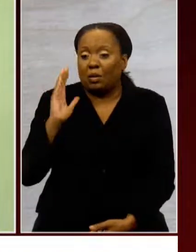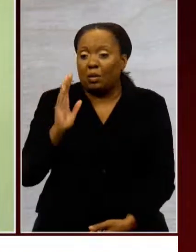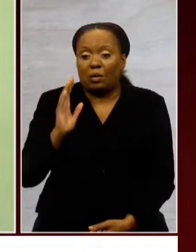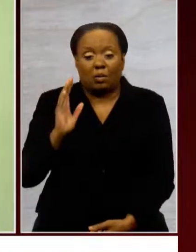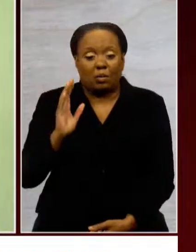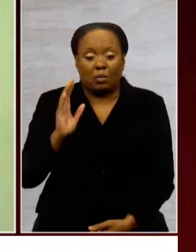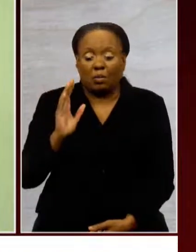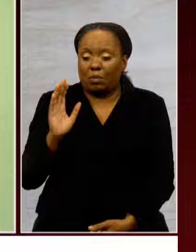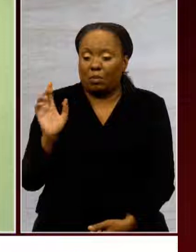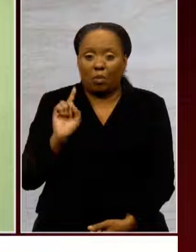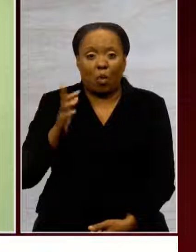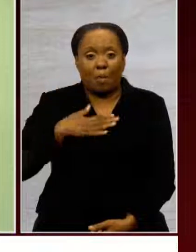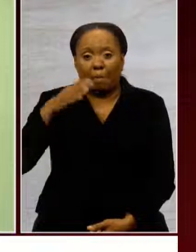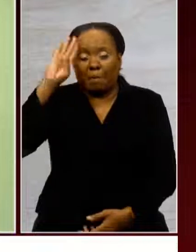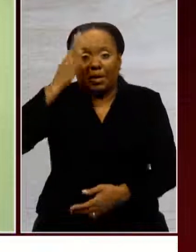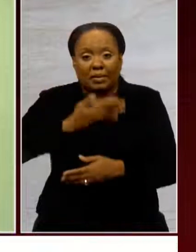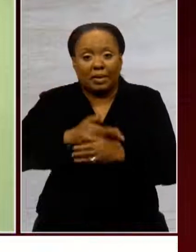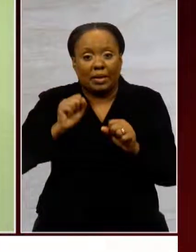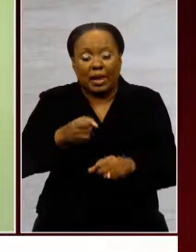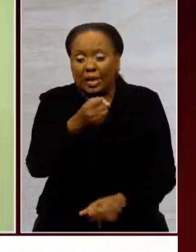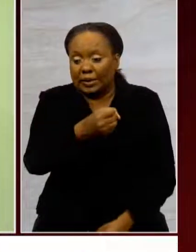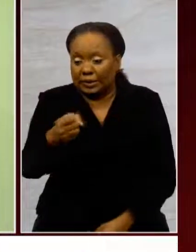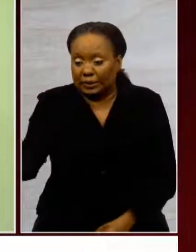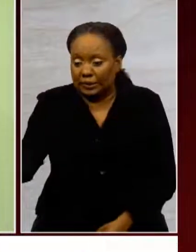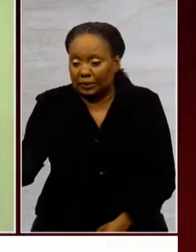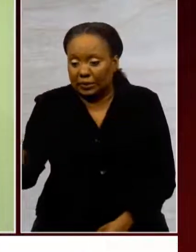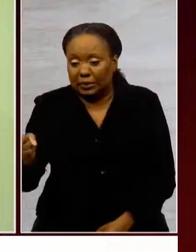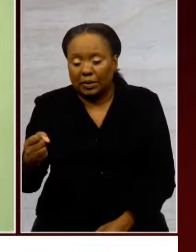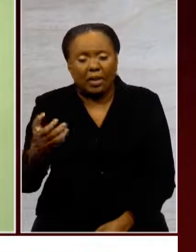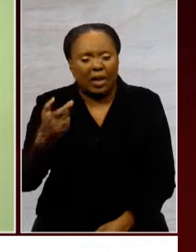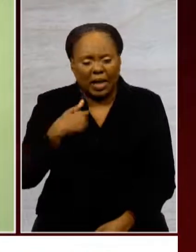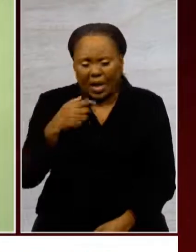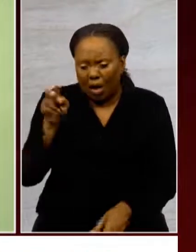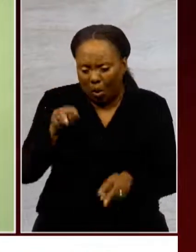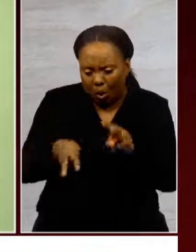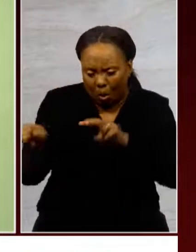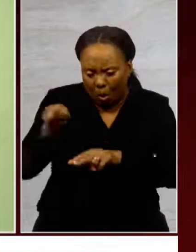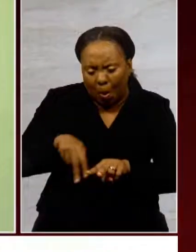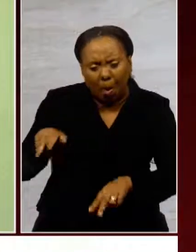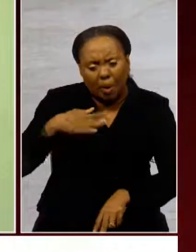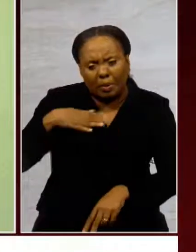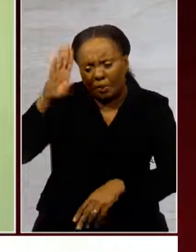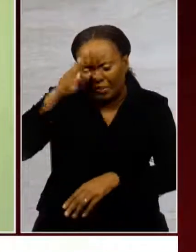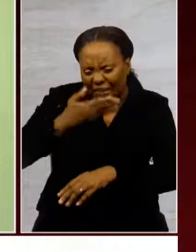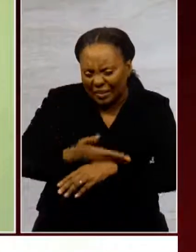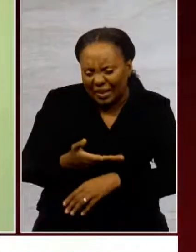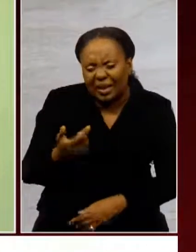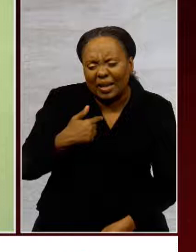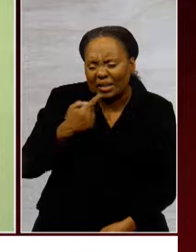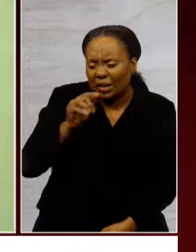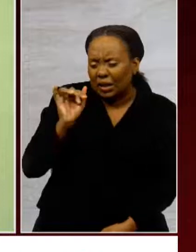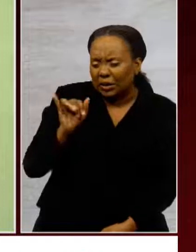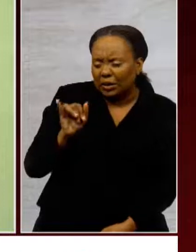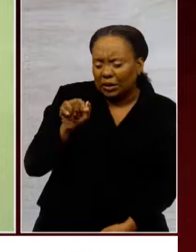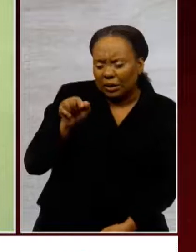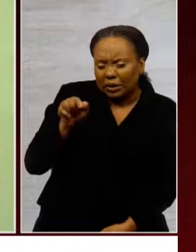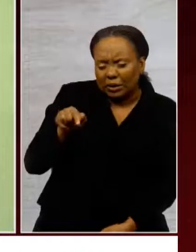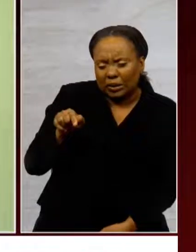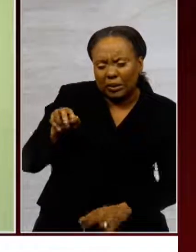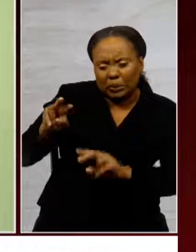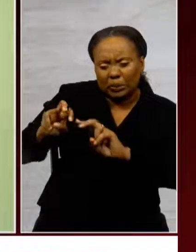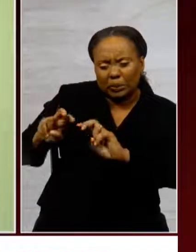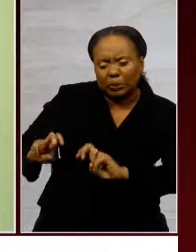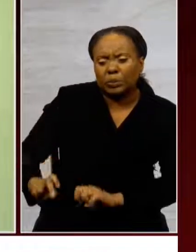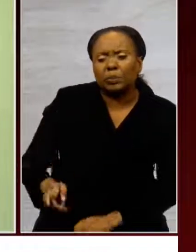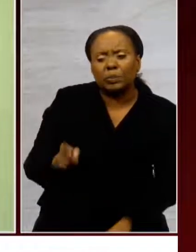meet all the milestones that was required. And these were things I experienced that obviously added to my anxiety. And I learned